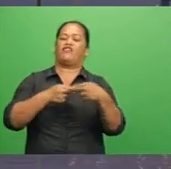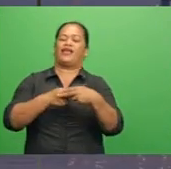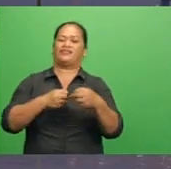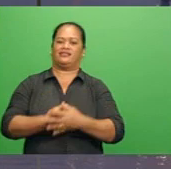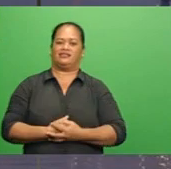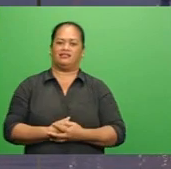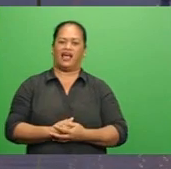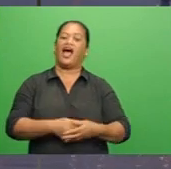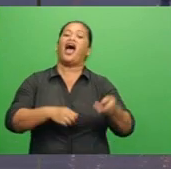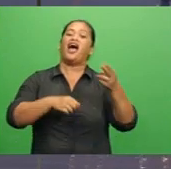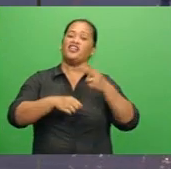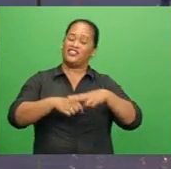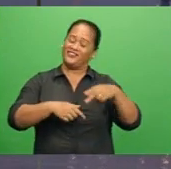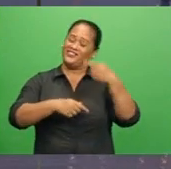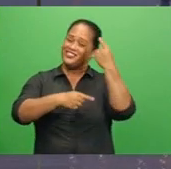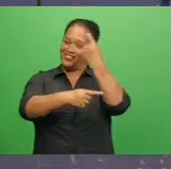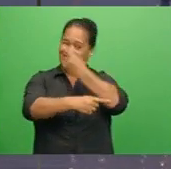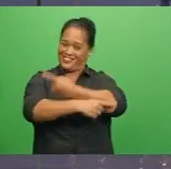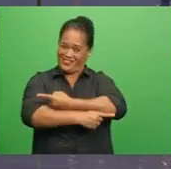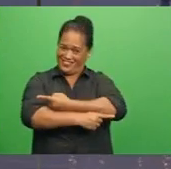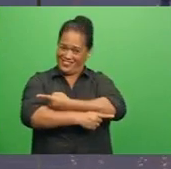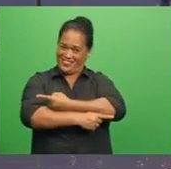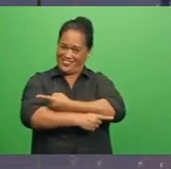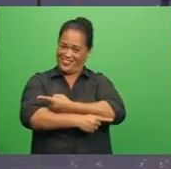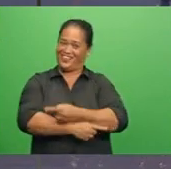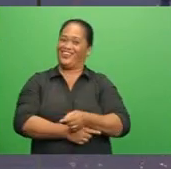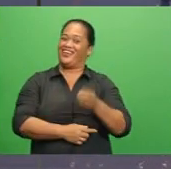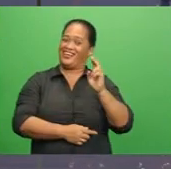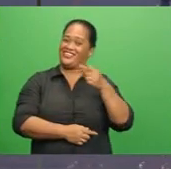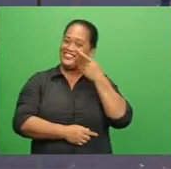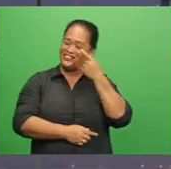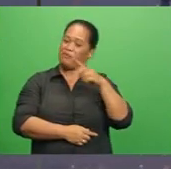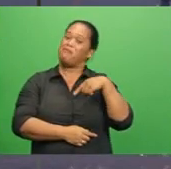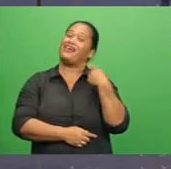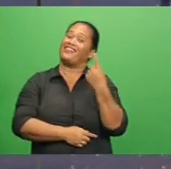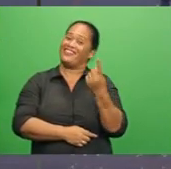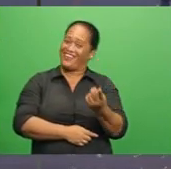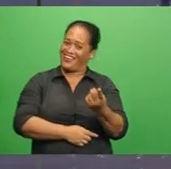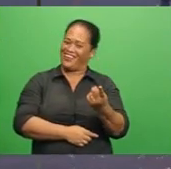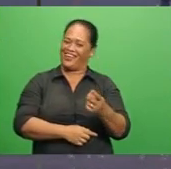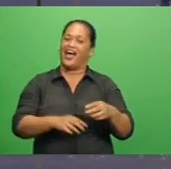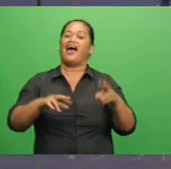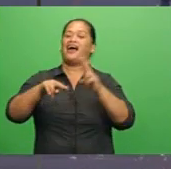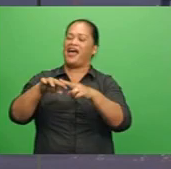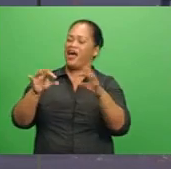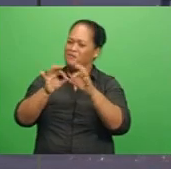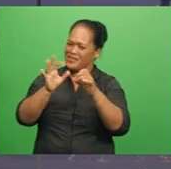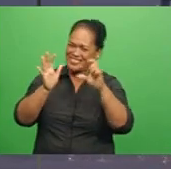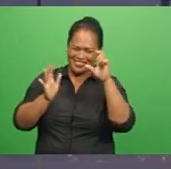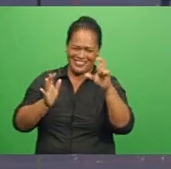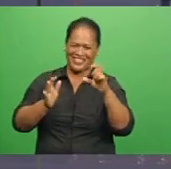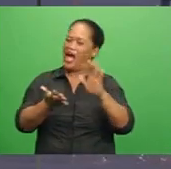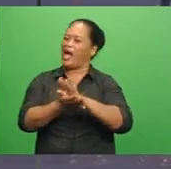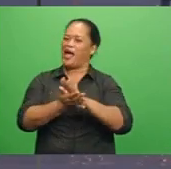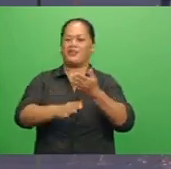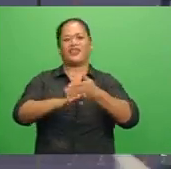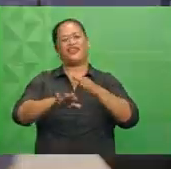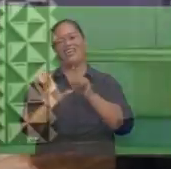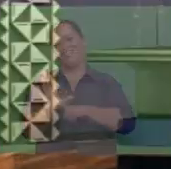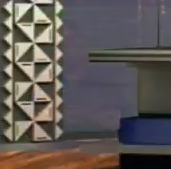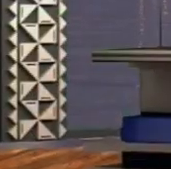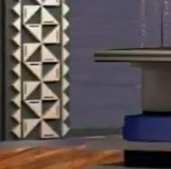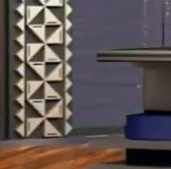for this evening. I'll see you again tomorrow. Until then, from all of us here at FBC, we wish you a prosperous new year. Modemanda.